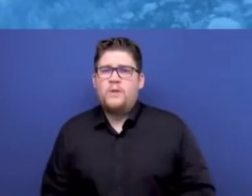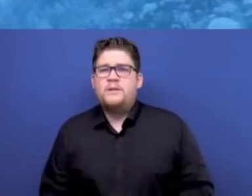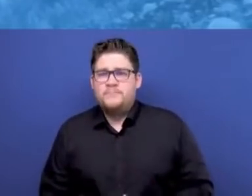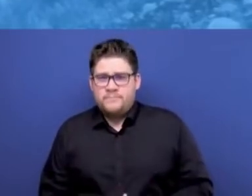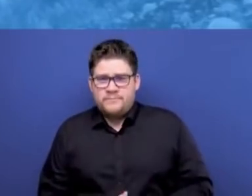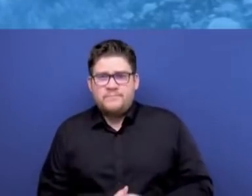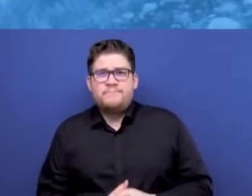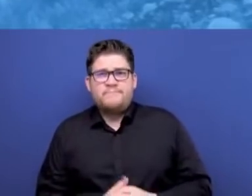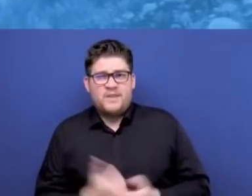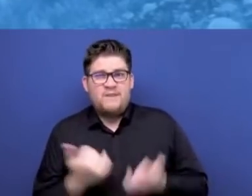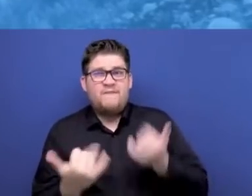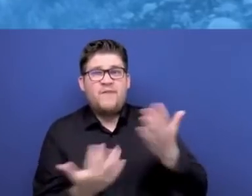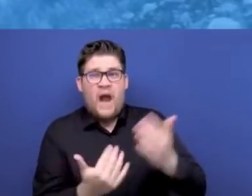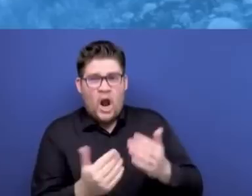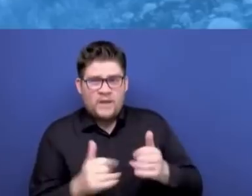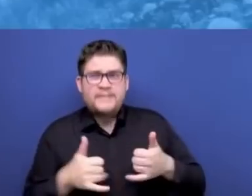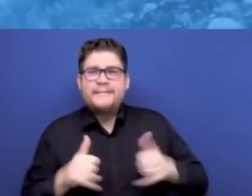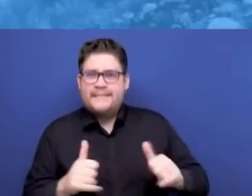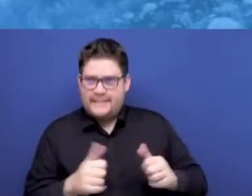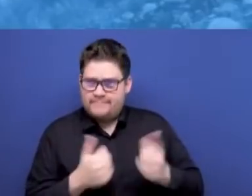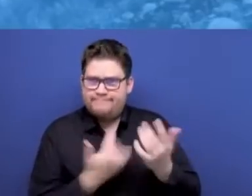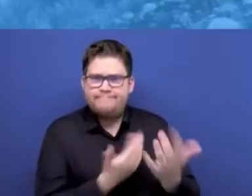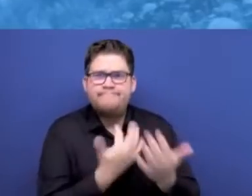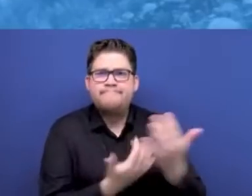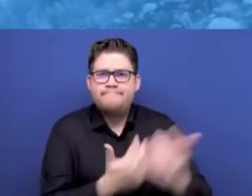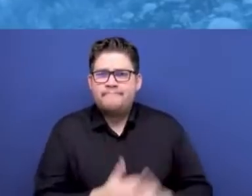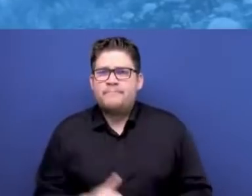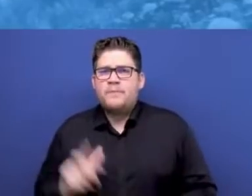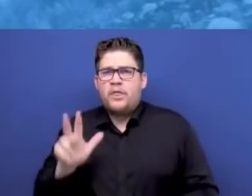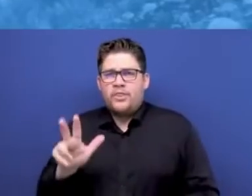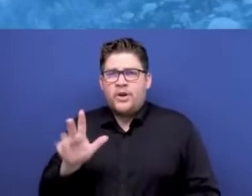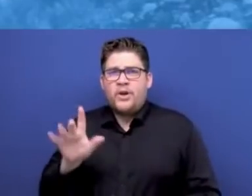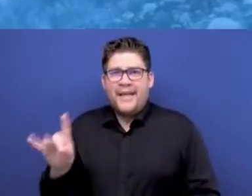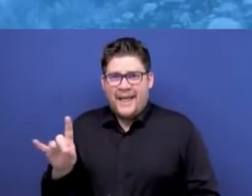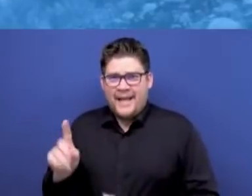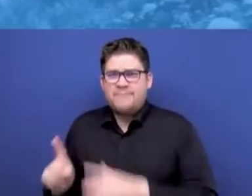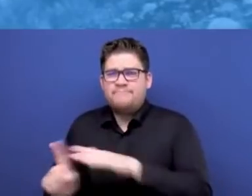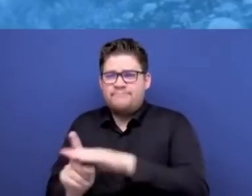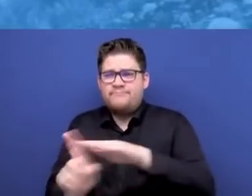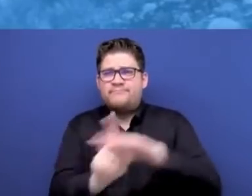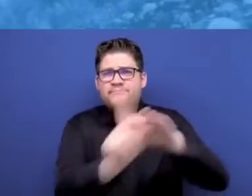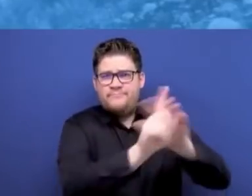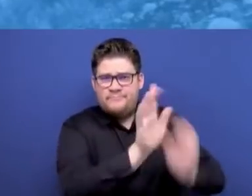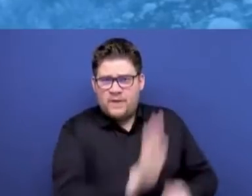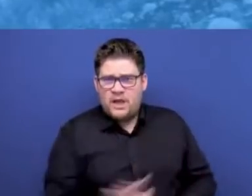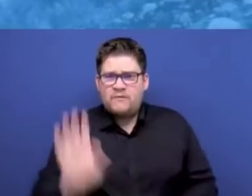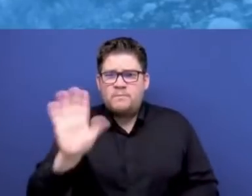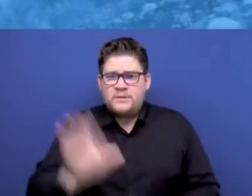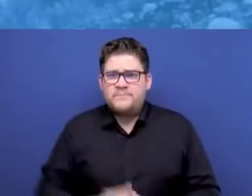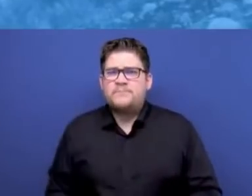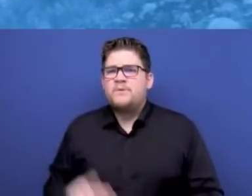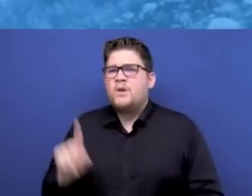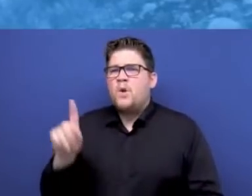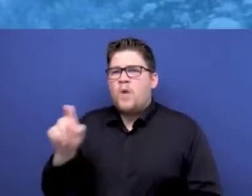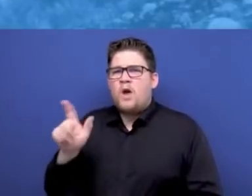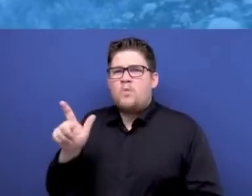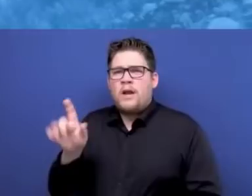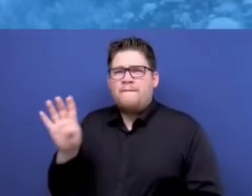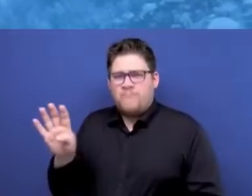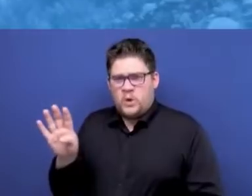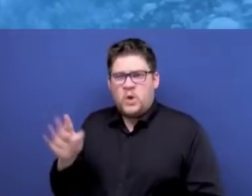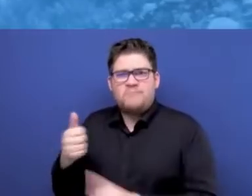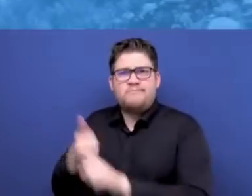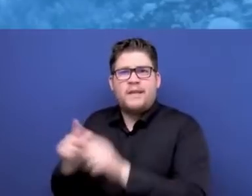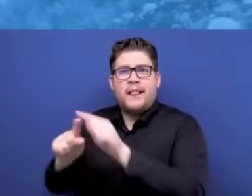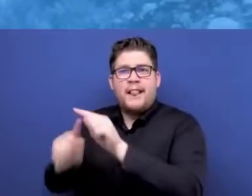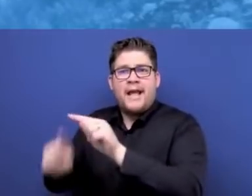are wildfires of note. 174 of these are due to natural causes, while 15 of these are human caused. The